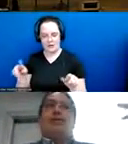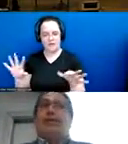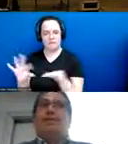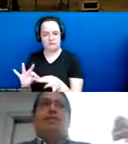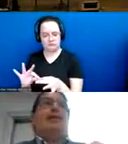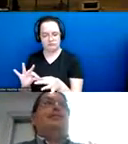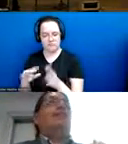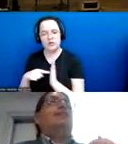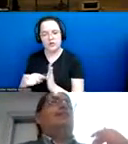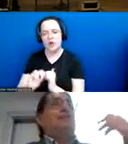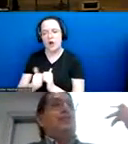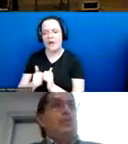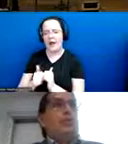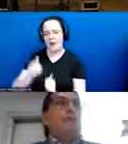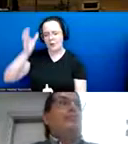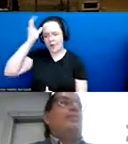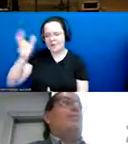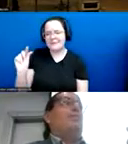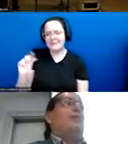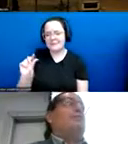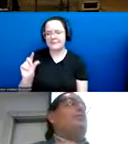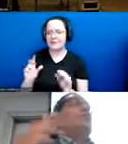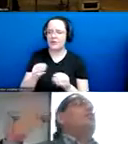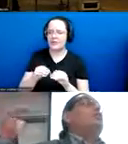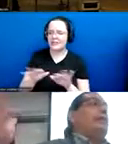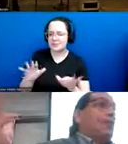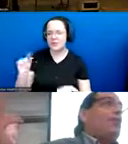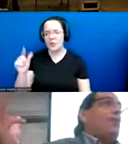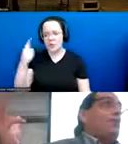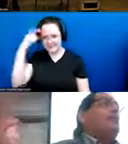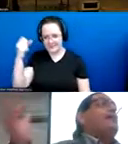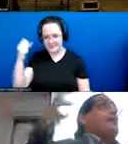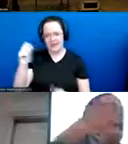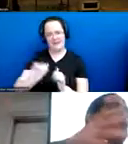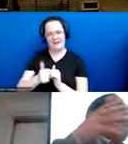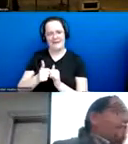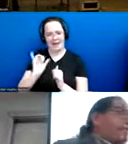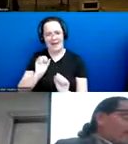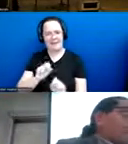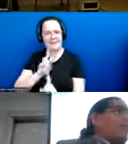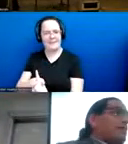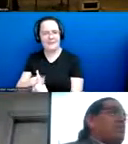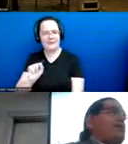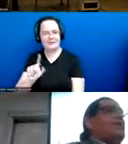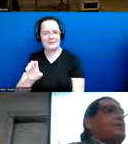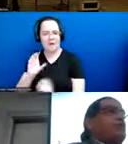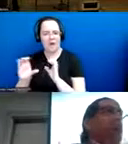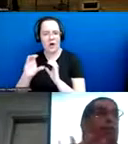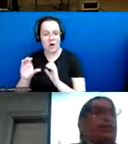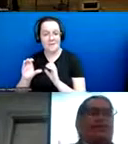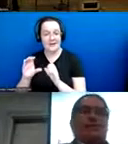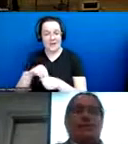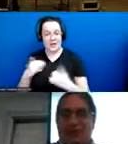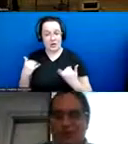concepts of entanglement distribution, quantum memory operation to the telecom in current fiber